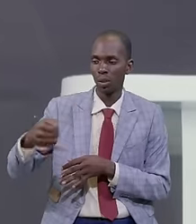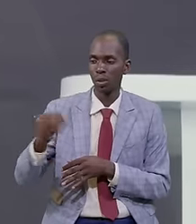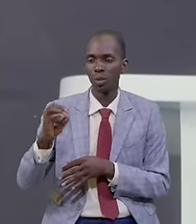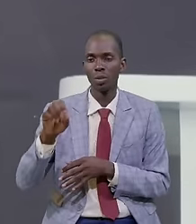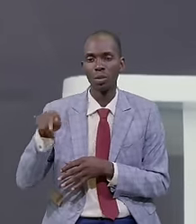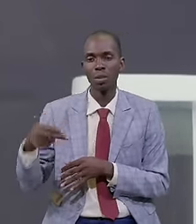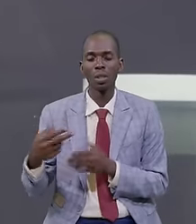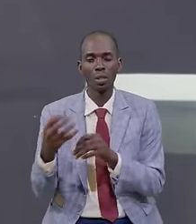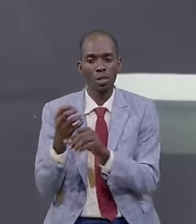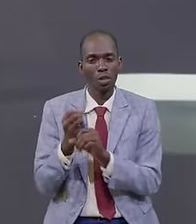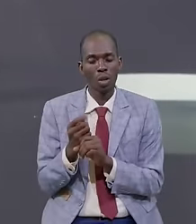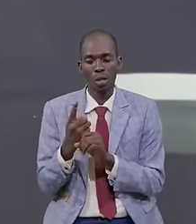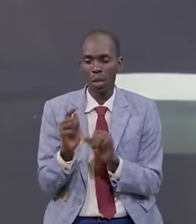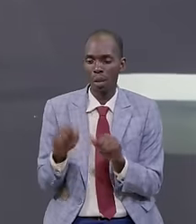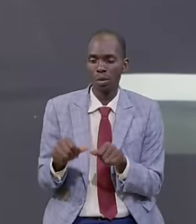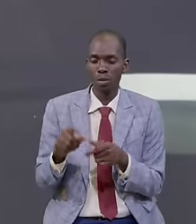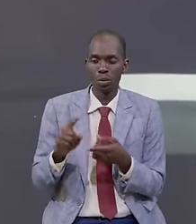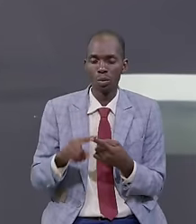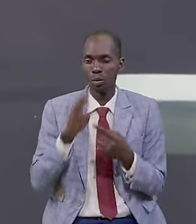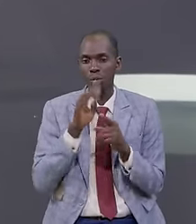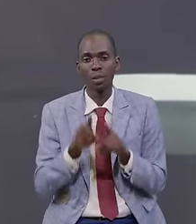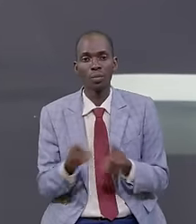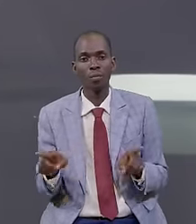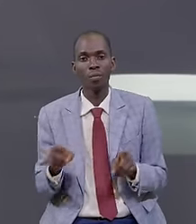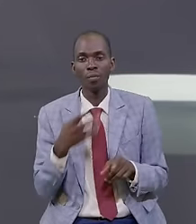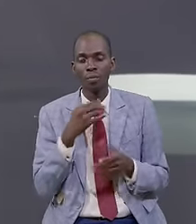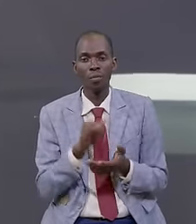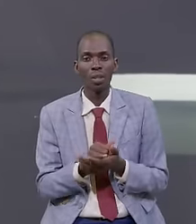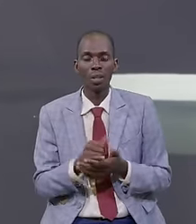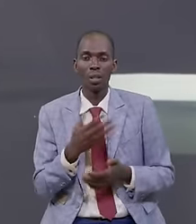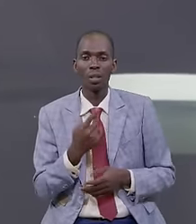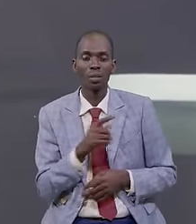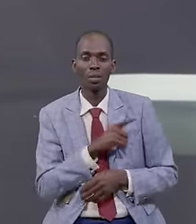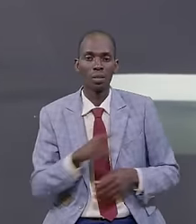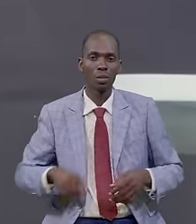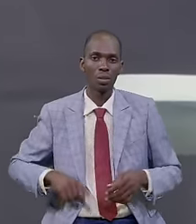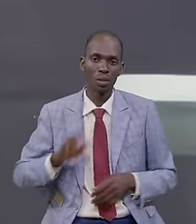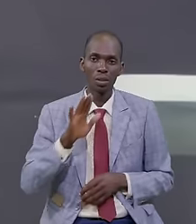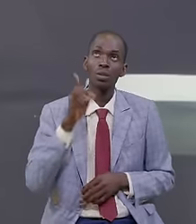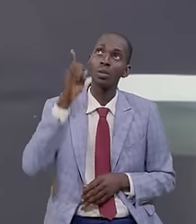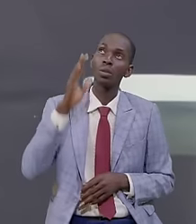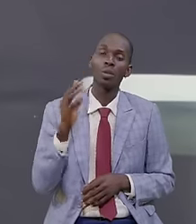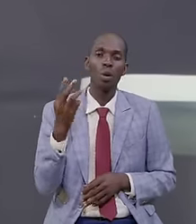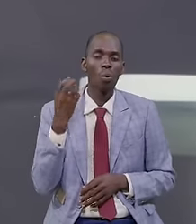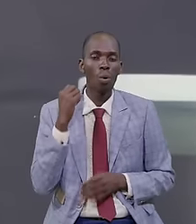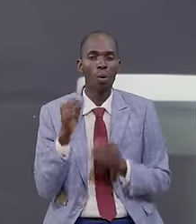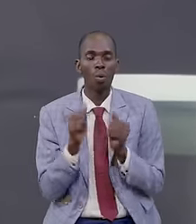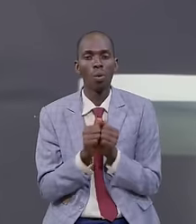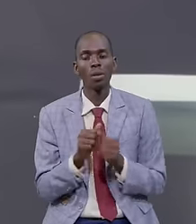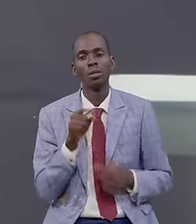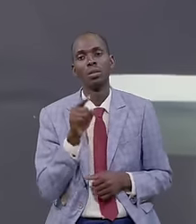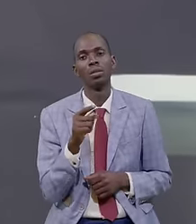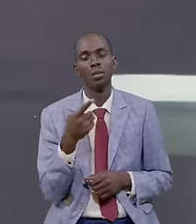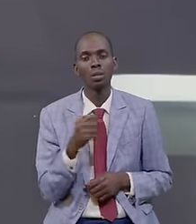It says, and the Lord his God was with him. The Lord